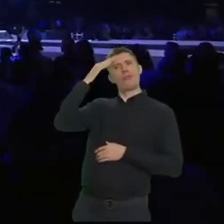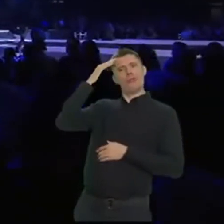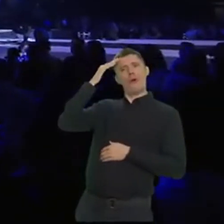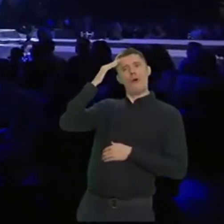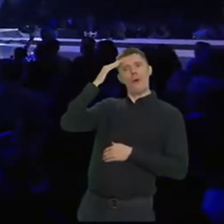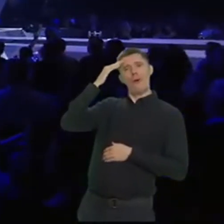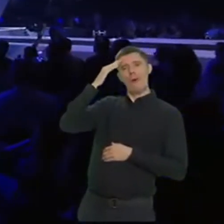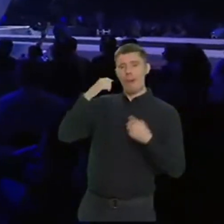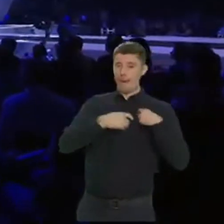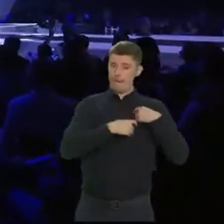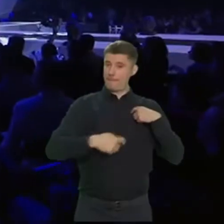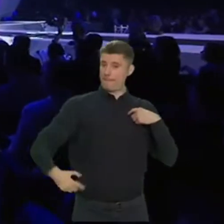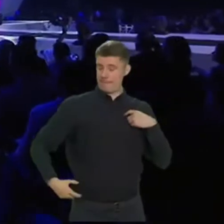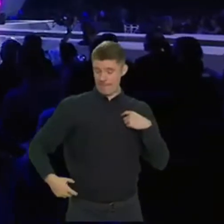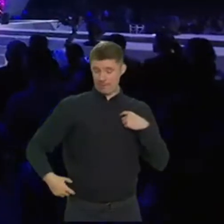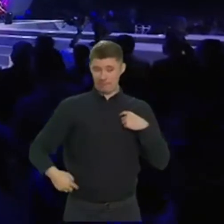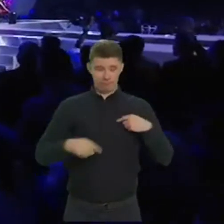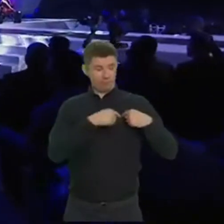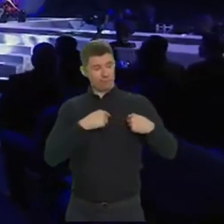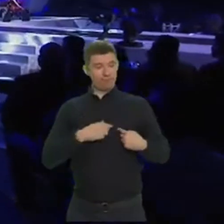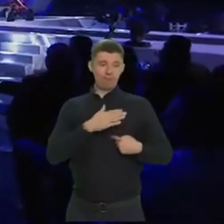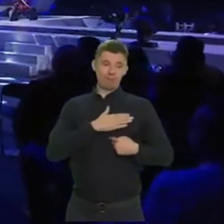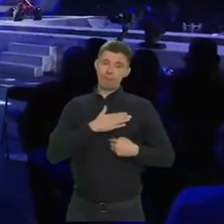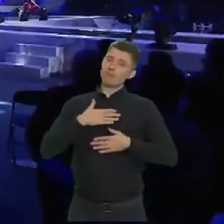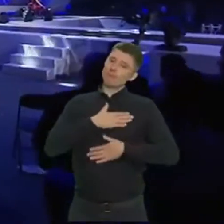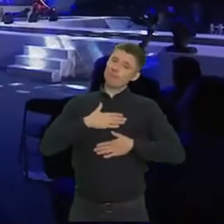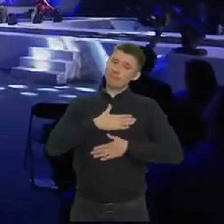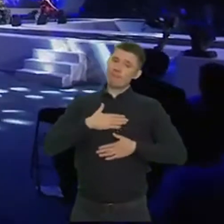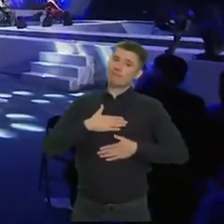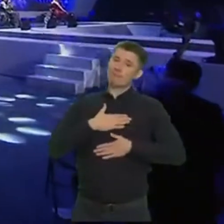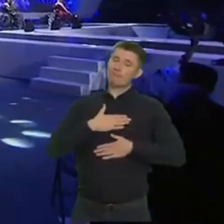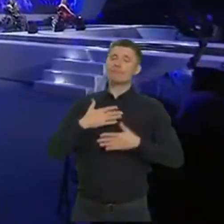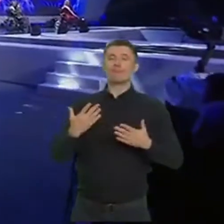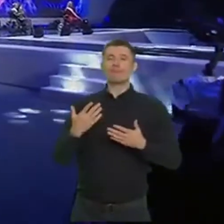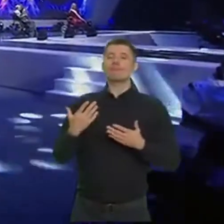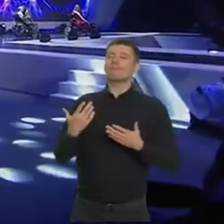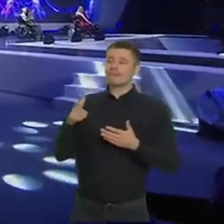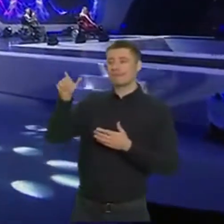We know that already. The title Miss Kindness 2017 goes to Canada.